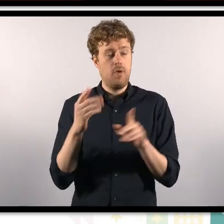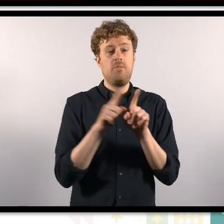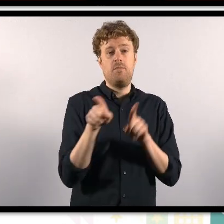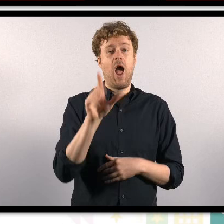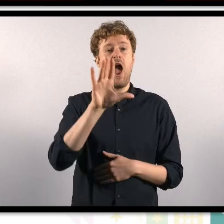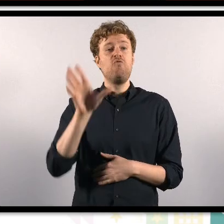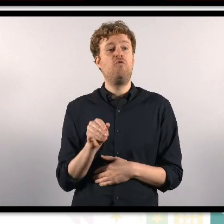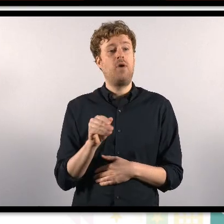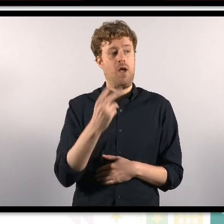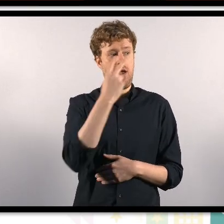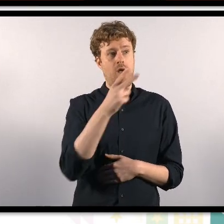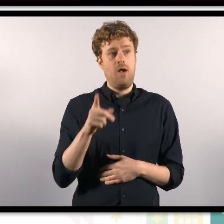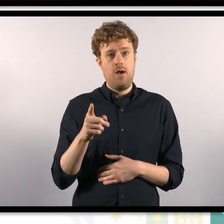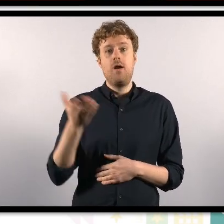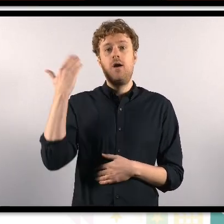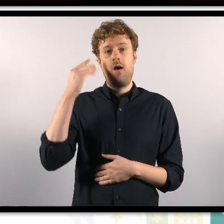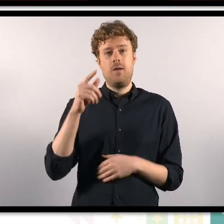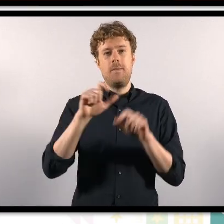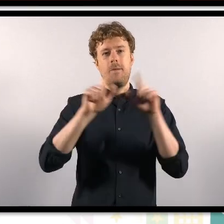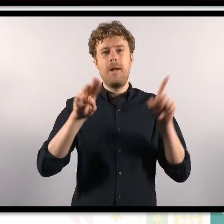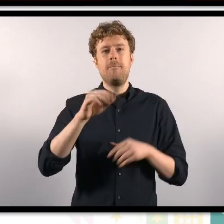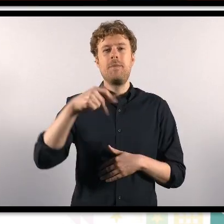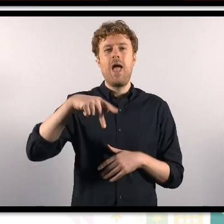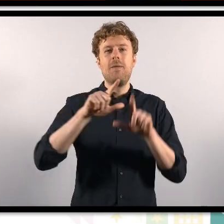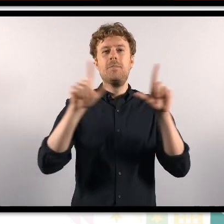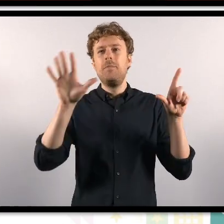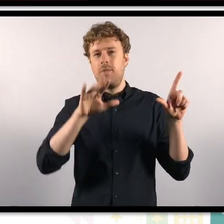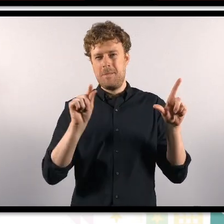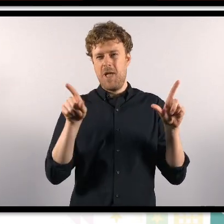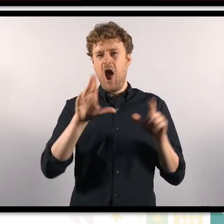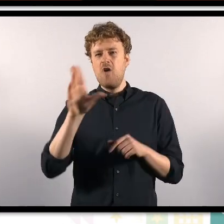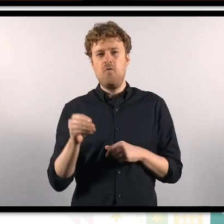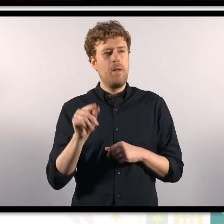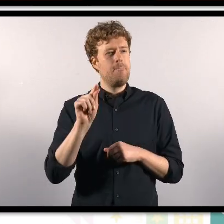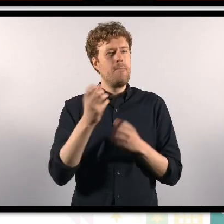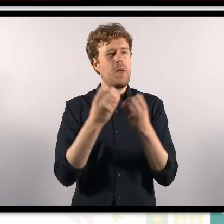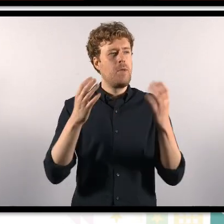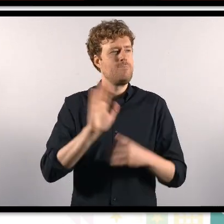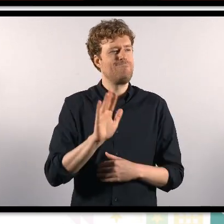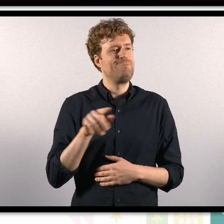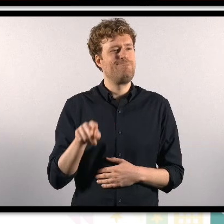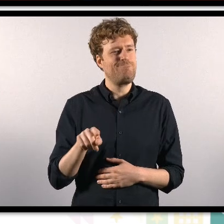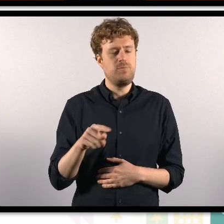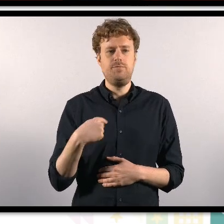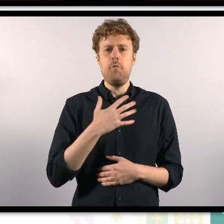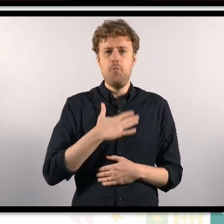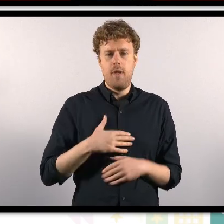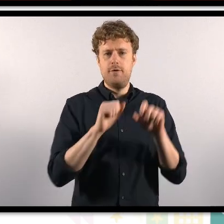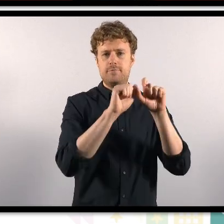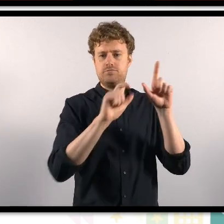by creating kind of a new program to serve that market. So we've partnered with an organization called Andela to try to train over 20,000